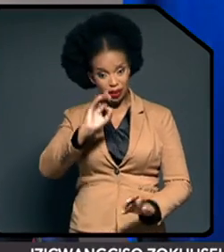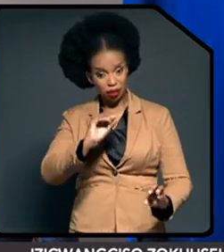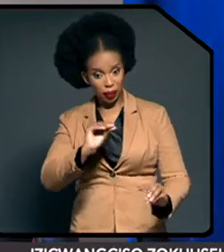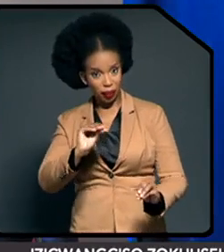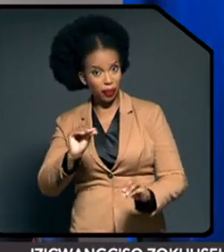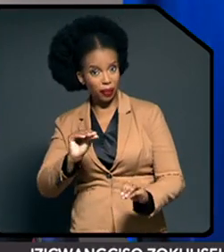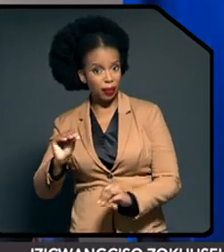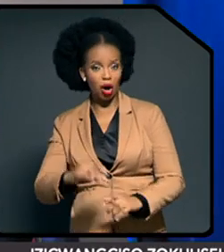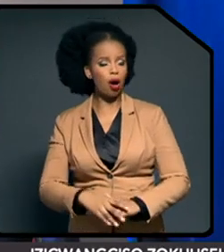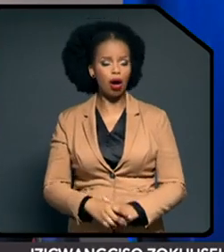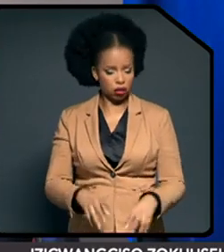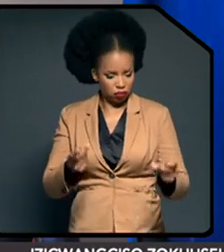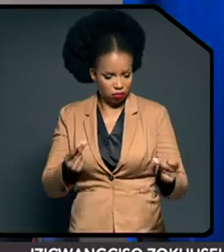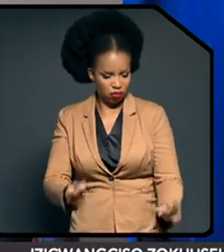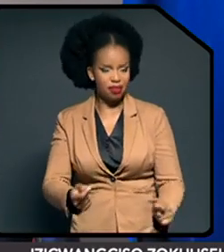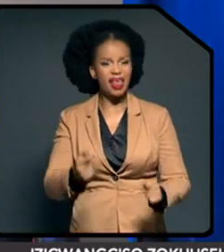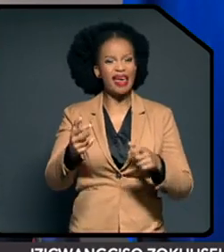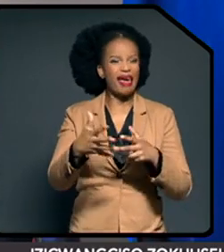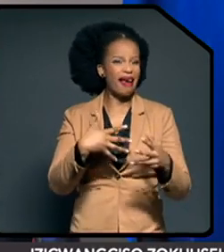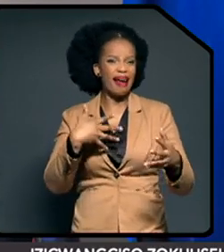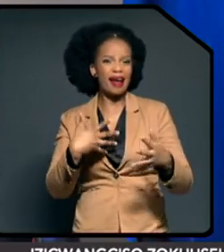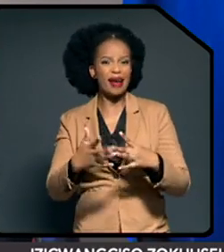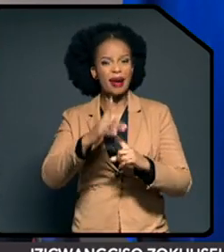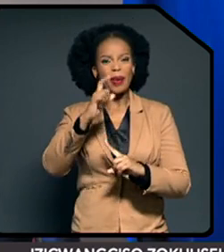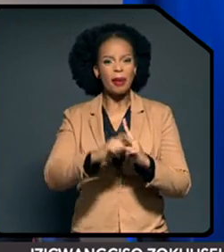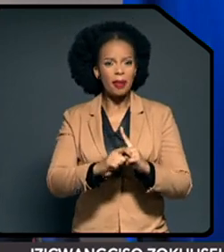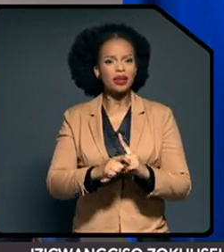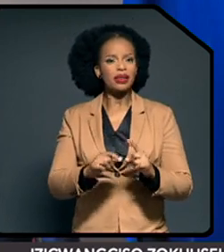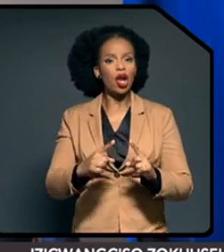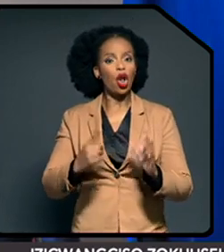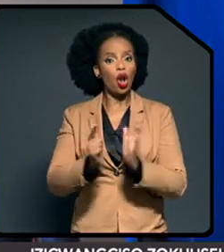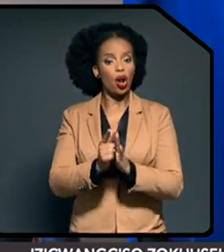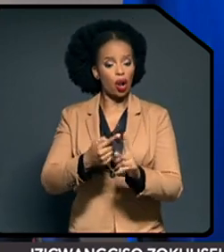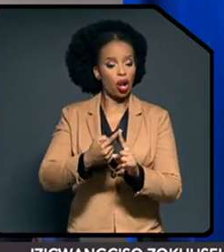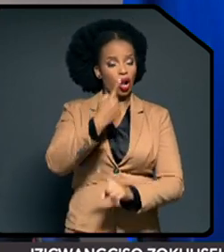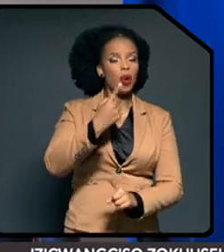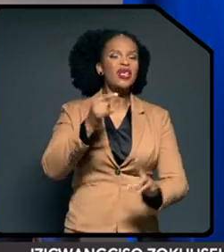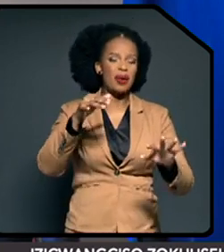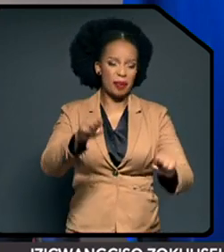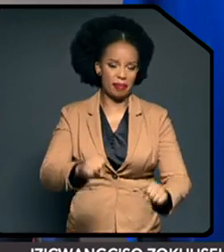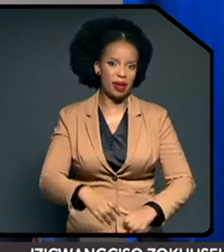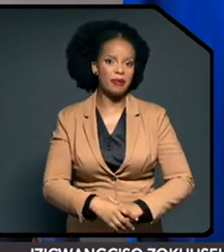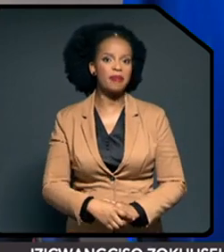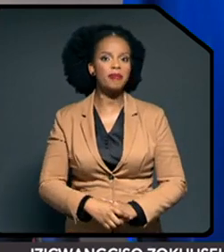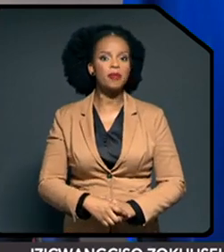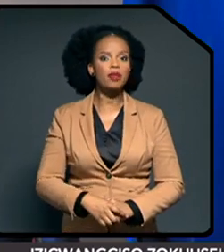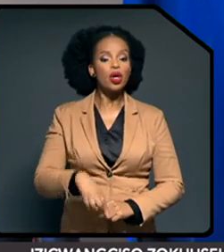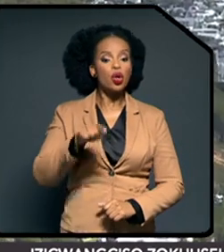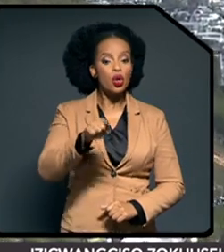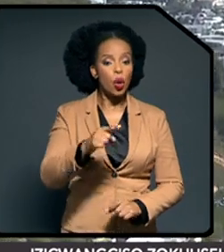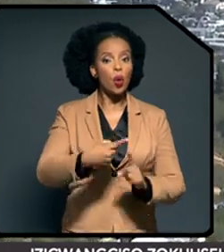take decisive actions against any person who breaks the law and infringes upon the rights of the